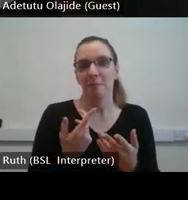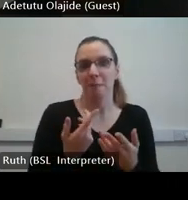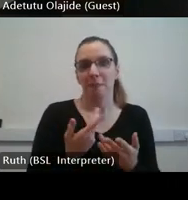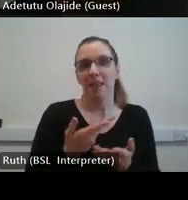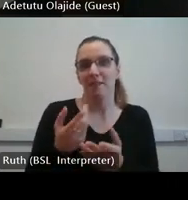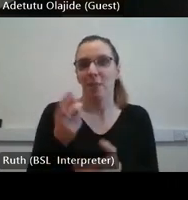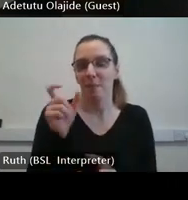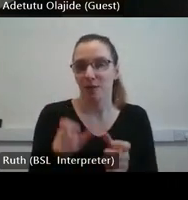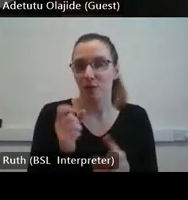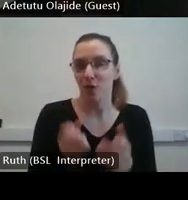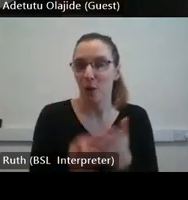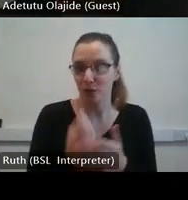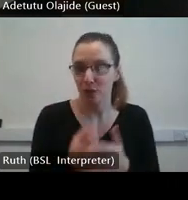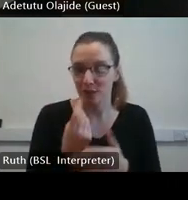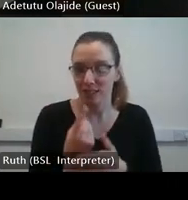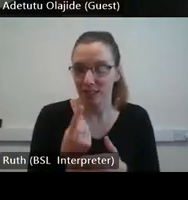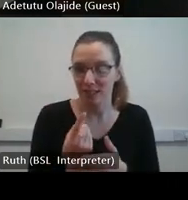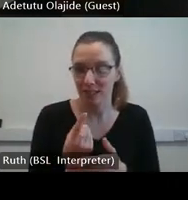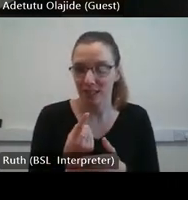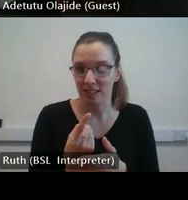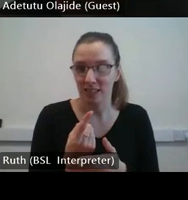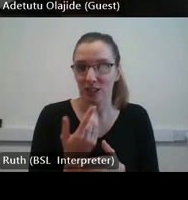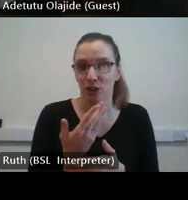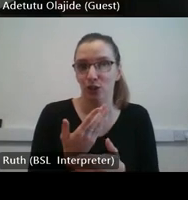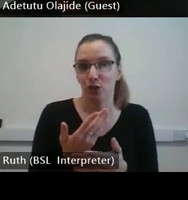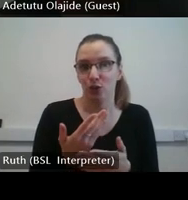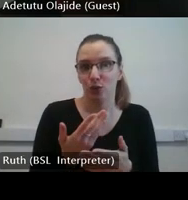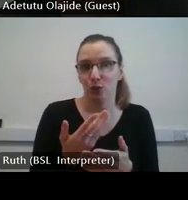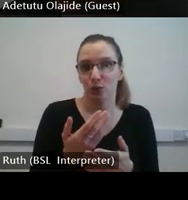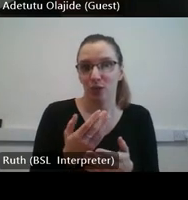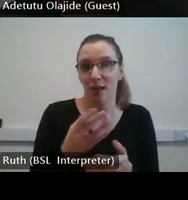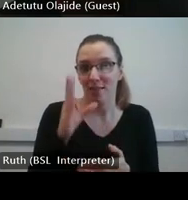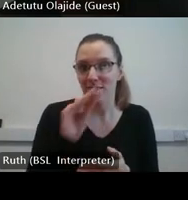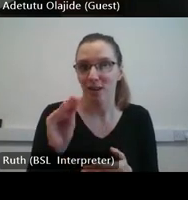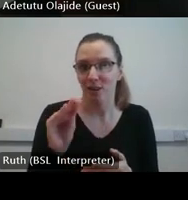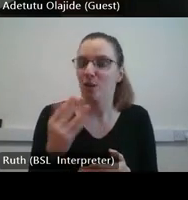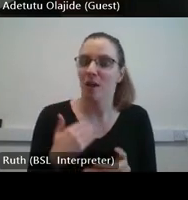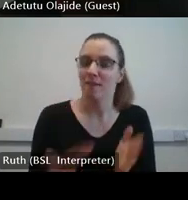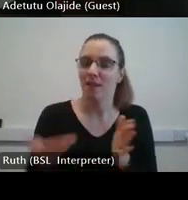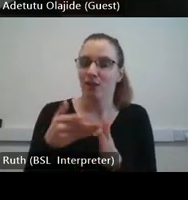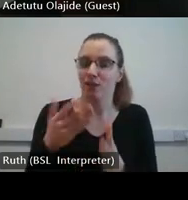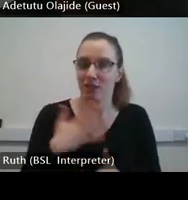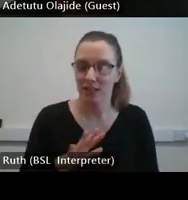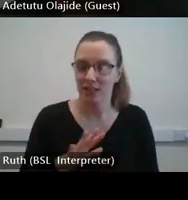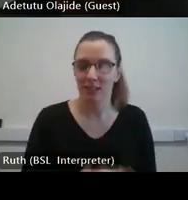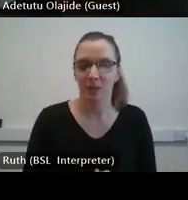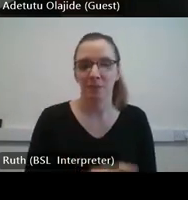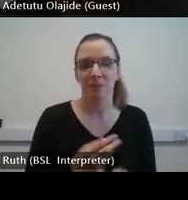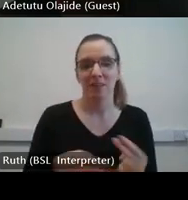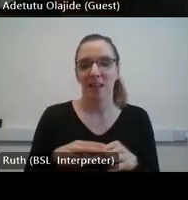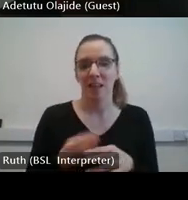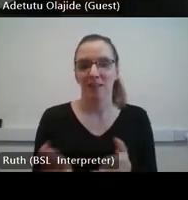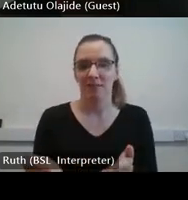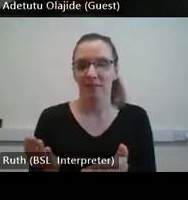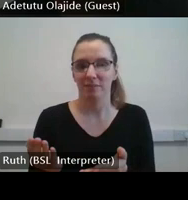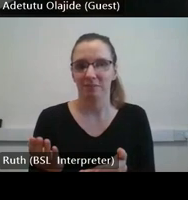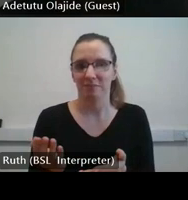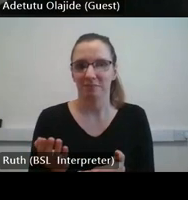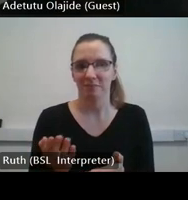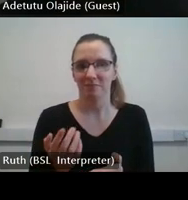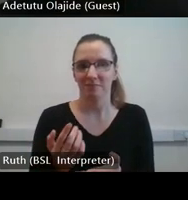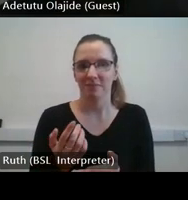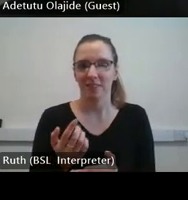that. If something crops up on the day, you know, as I said, give and take. I wouldn't walk up expecting everything to be